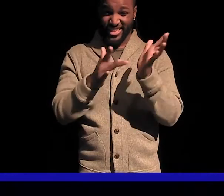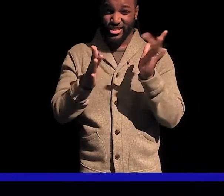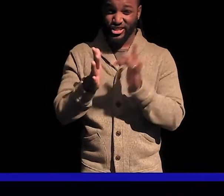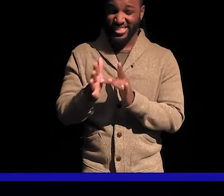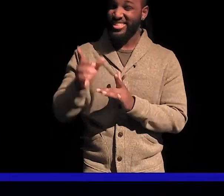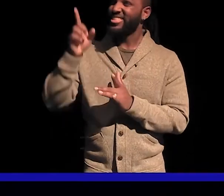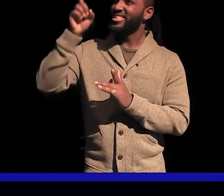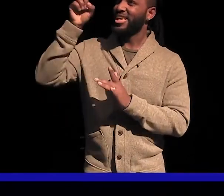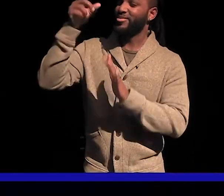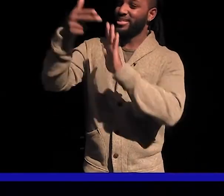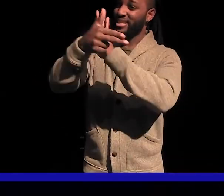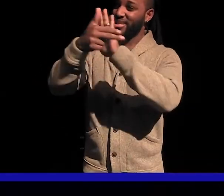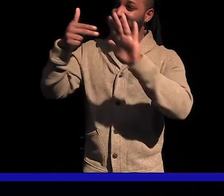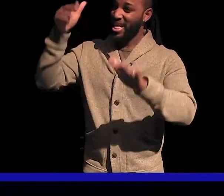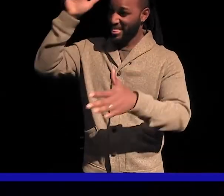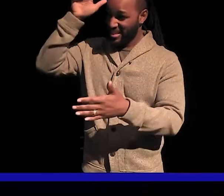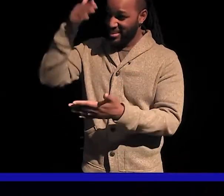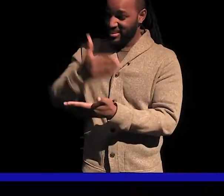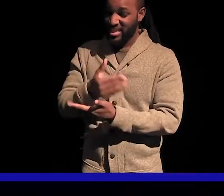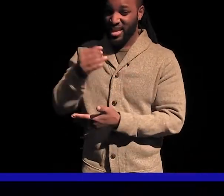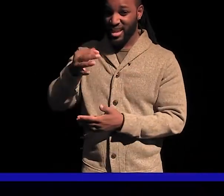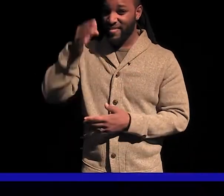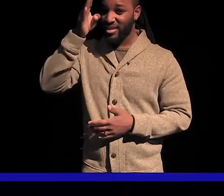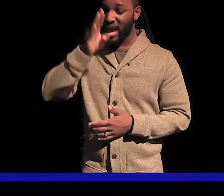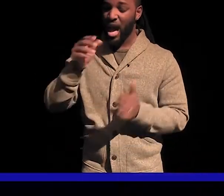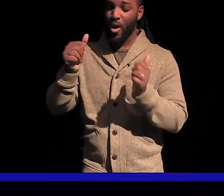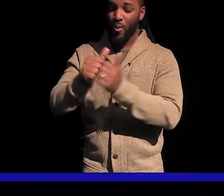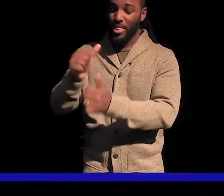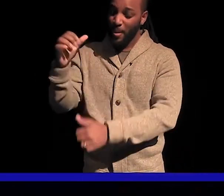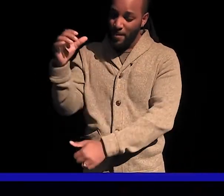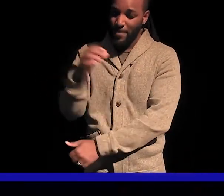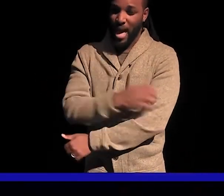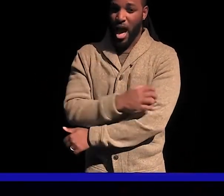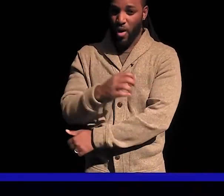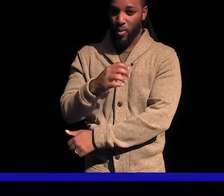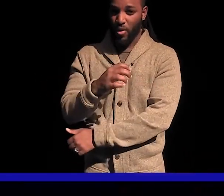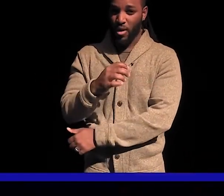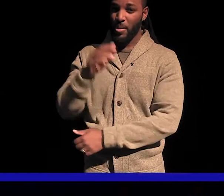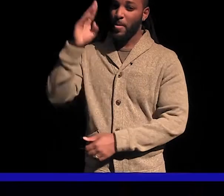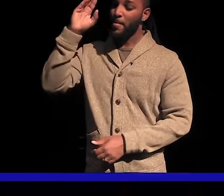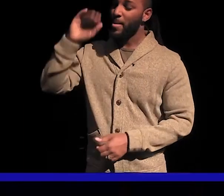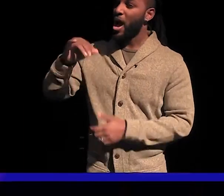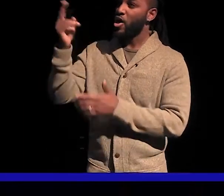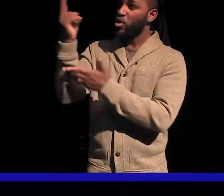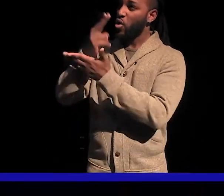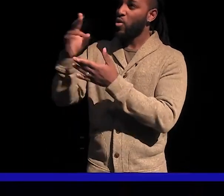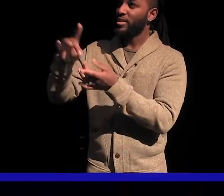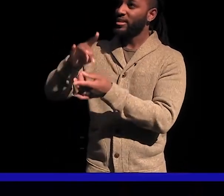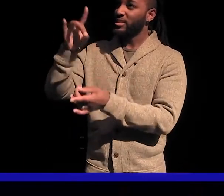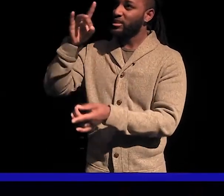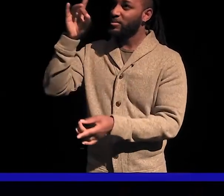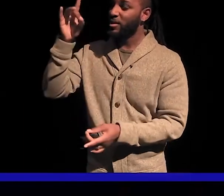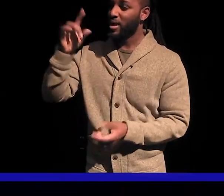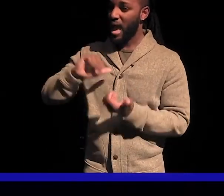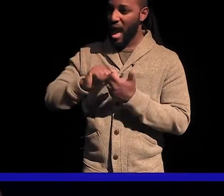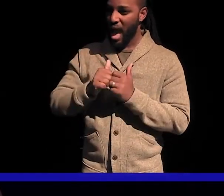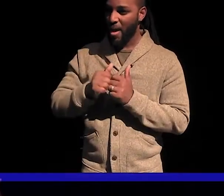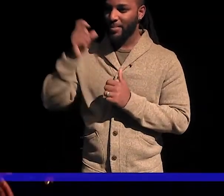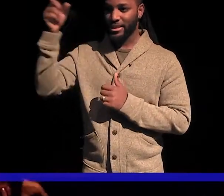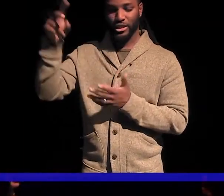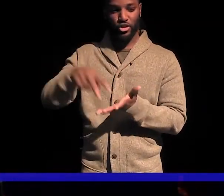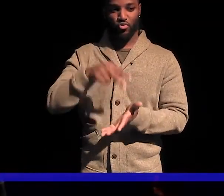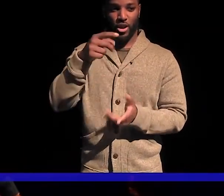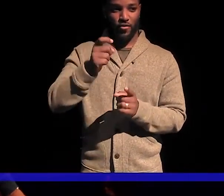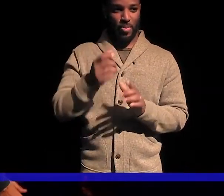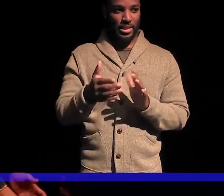the Son of God with power by the Spirit of holiness through the resurrection from the dead?